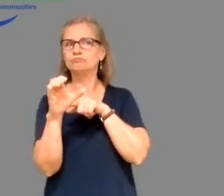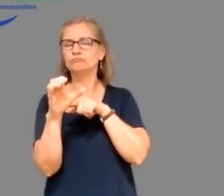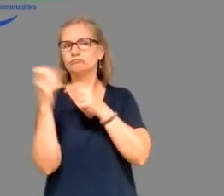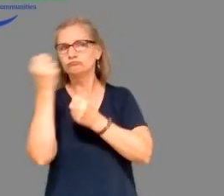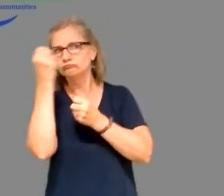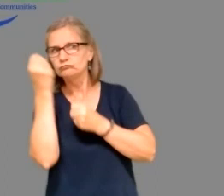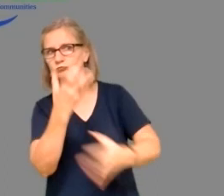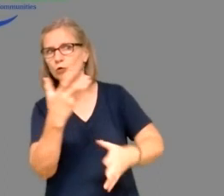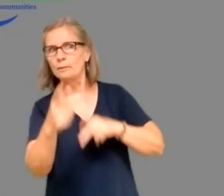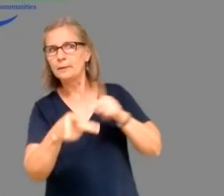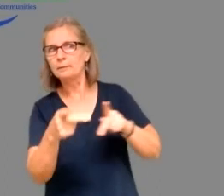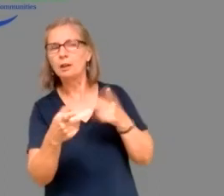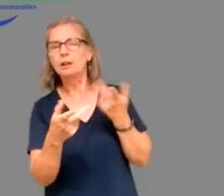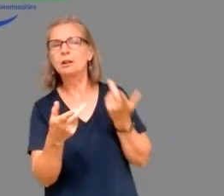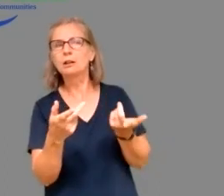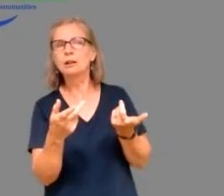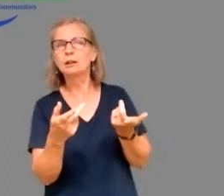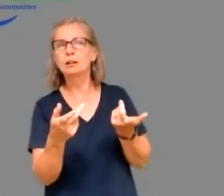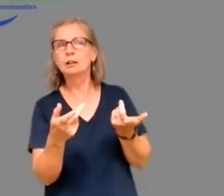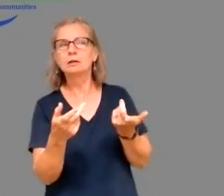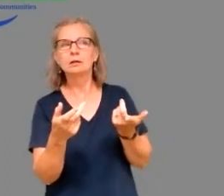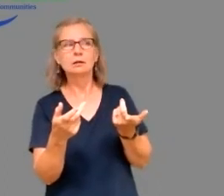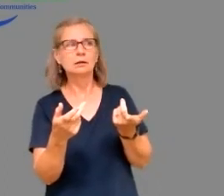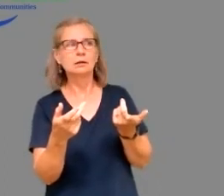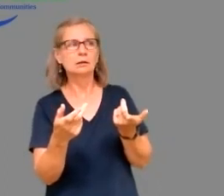using them outside of the normal